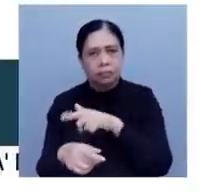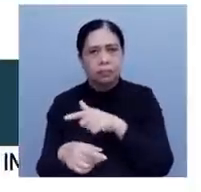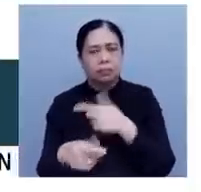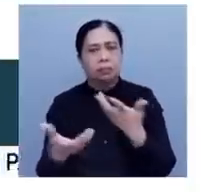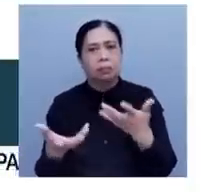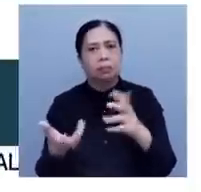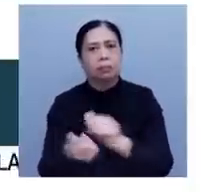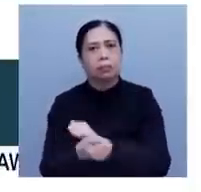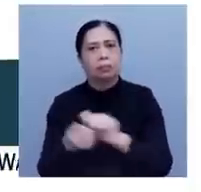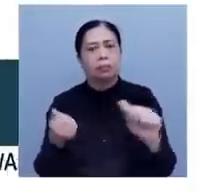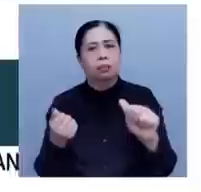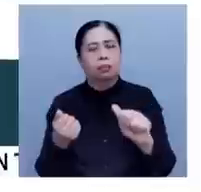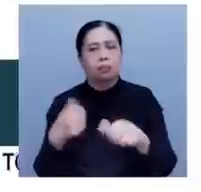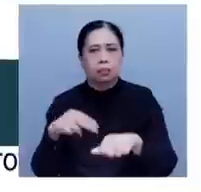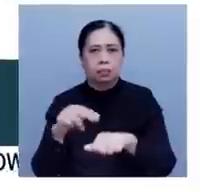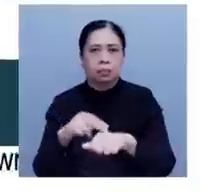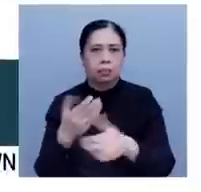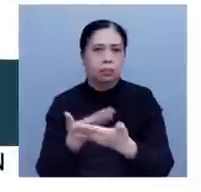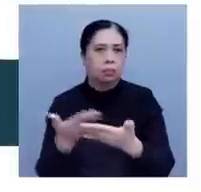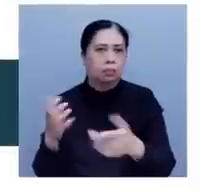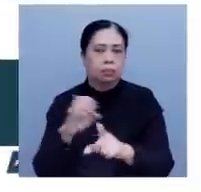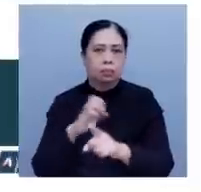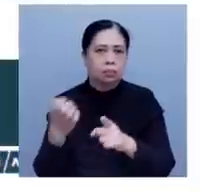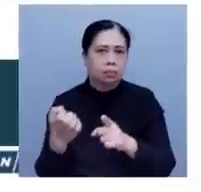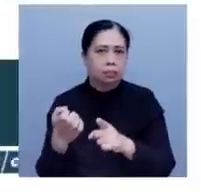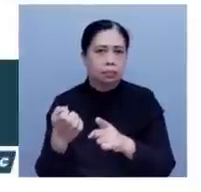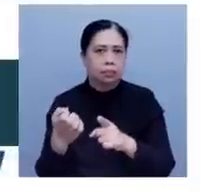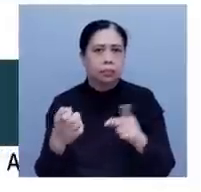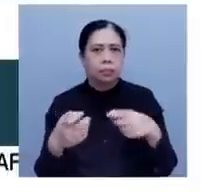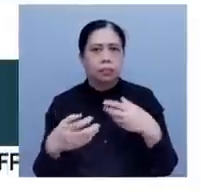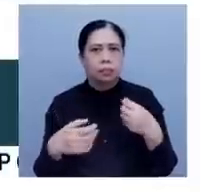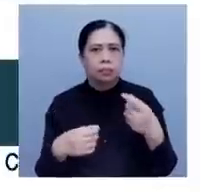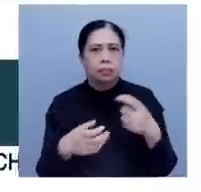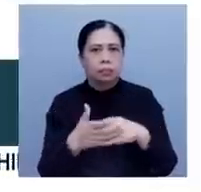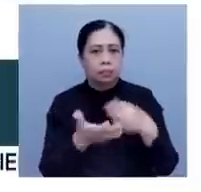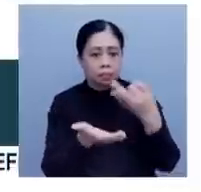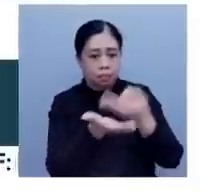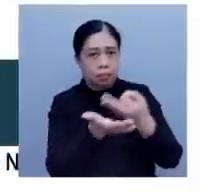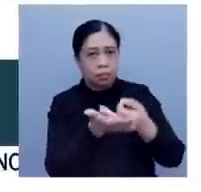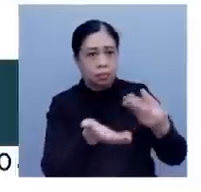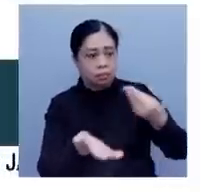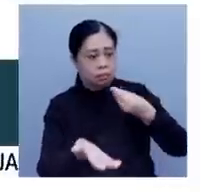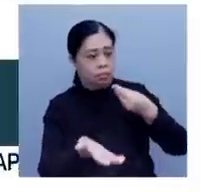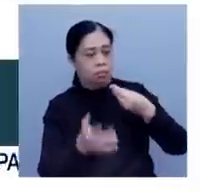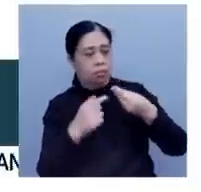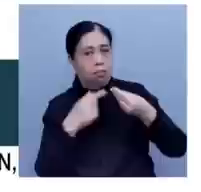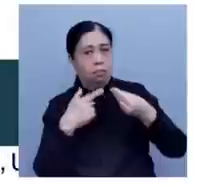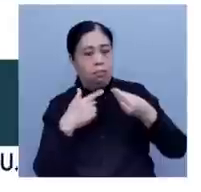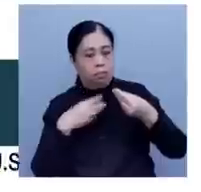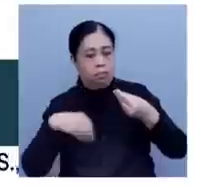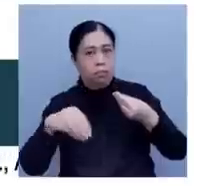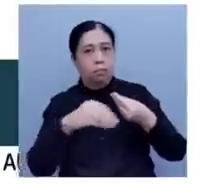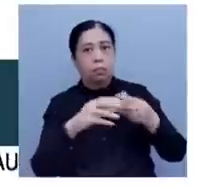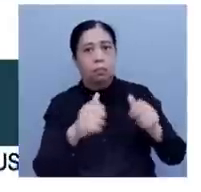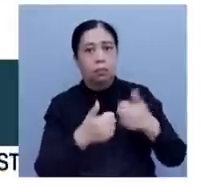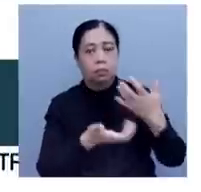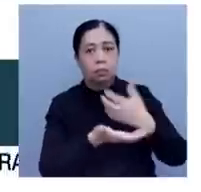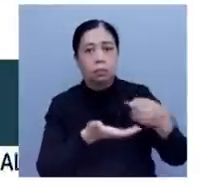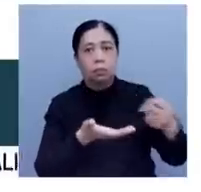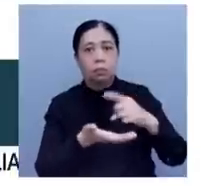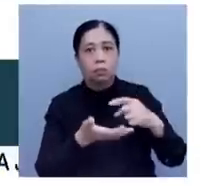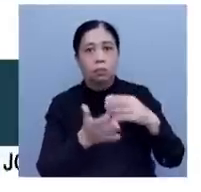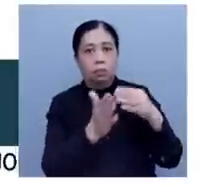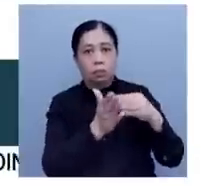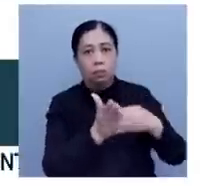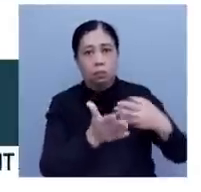of our natural wealth. So, ito ay inaalisan ng pera ang Pilipino para magkamal ng